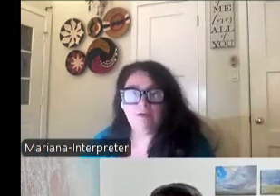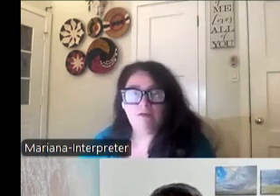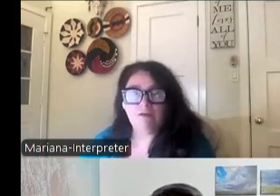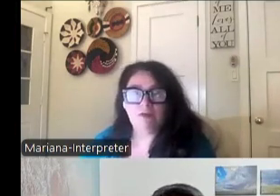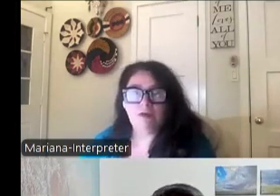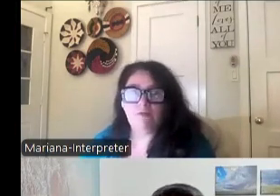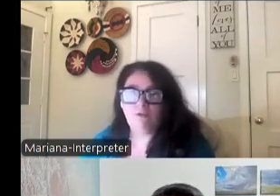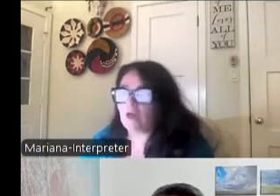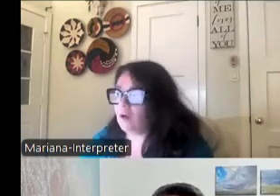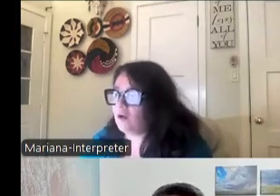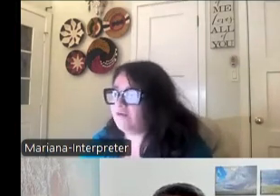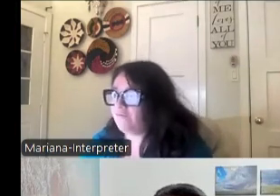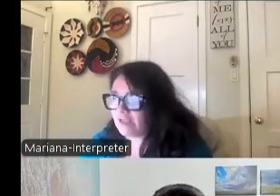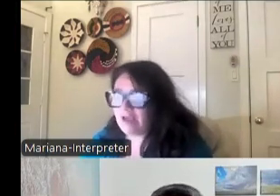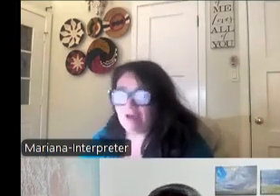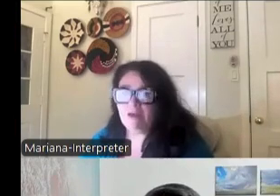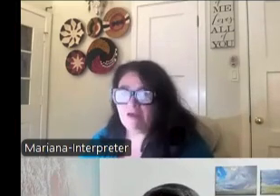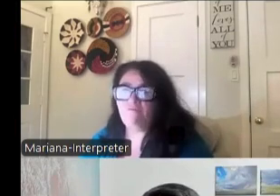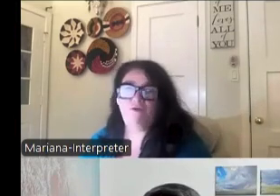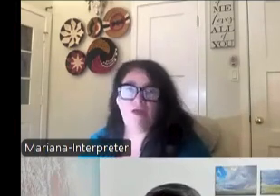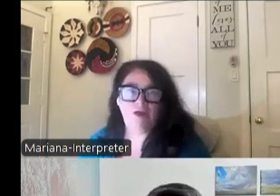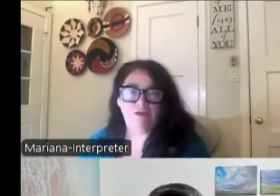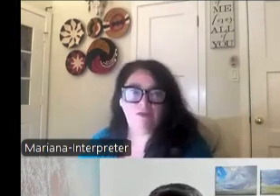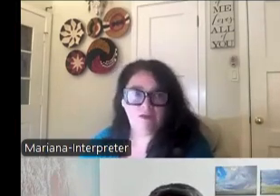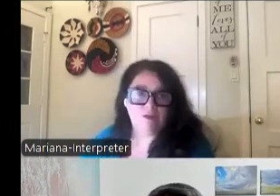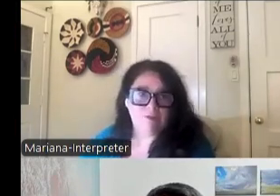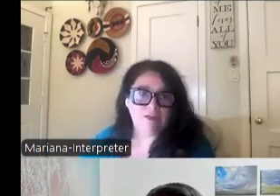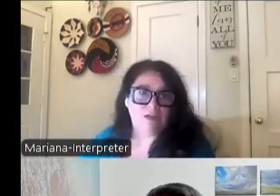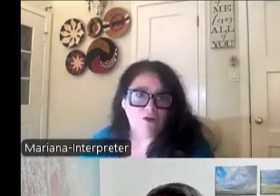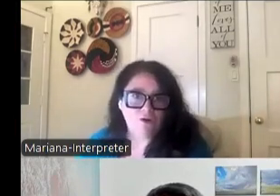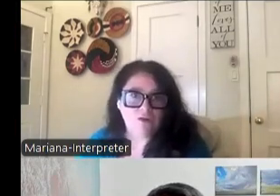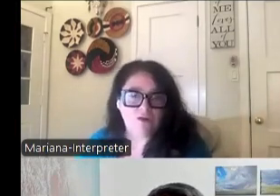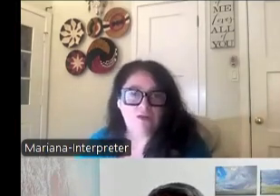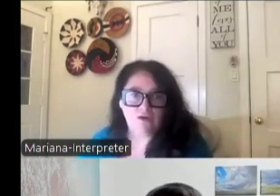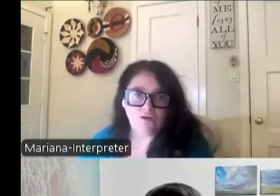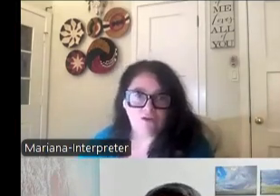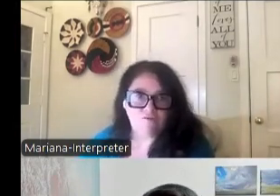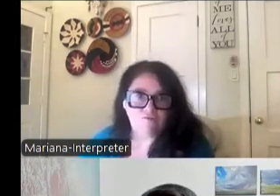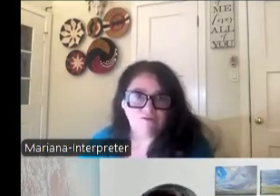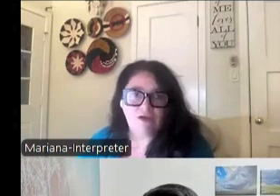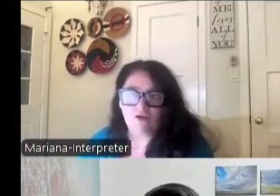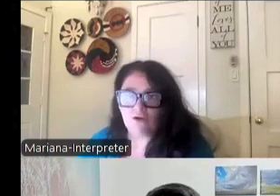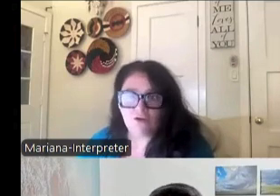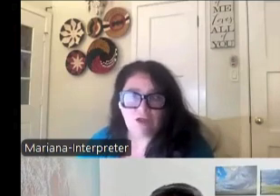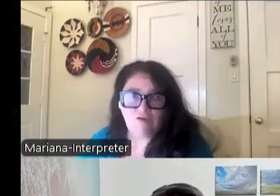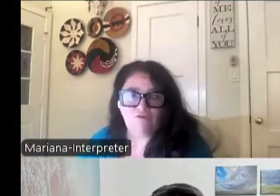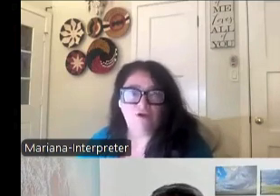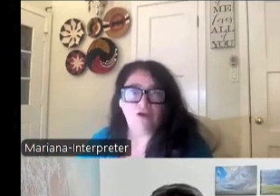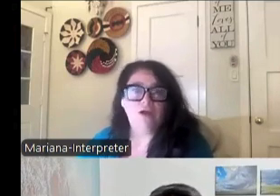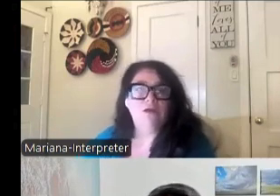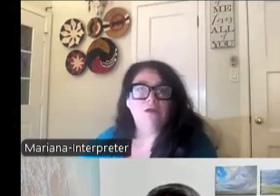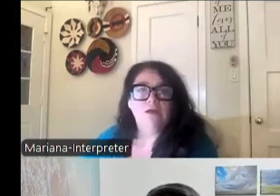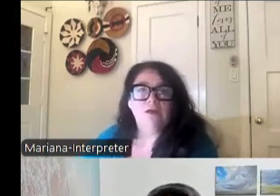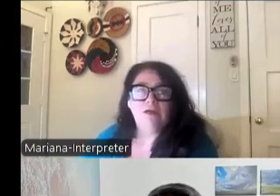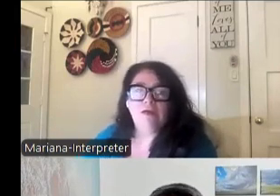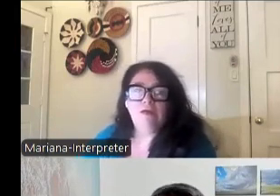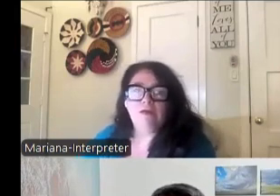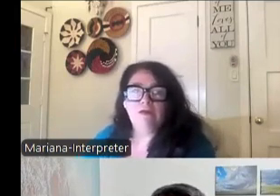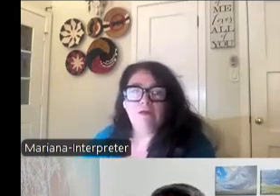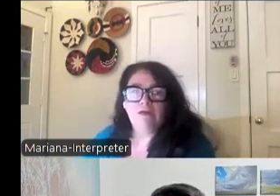the coast of San Francisco, even as California warms rapidly. So that source of cold, clammy air